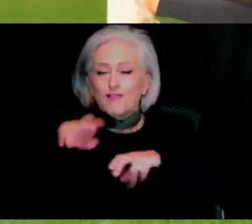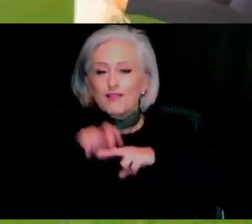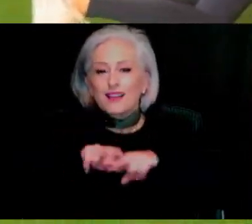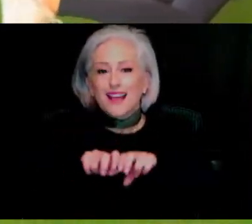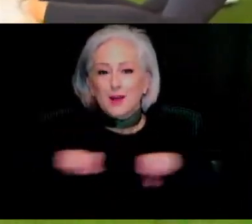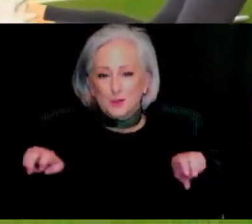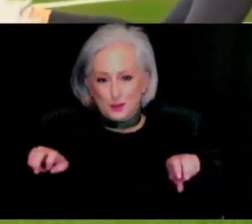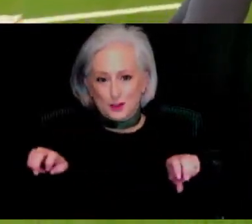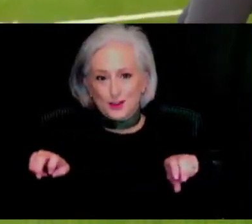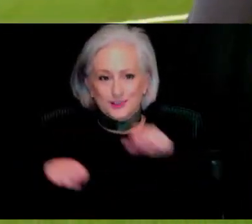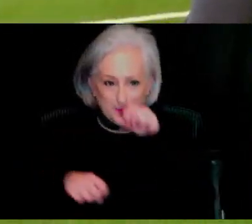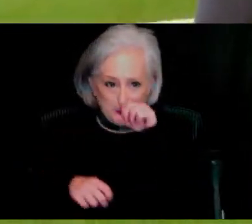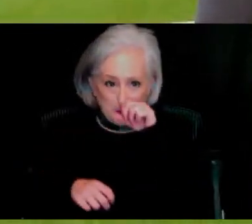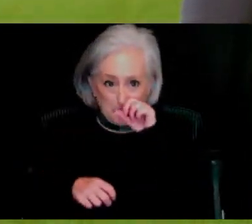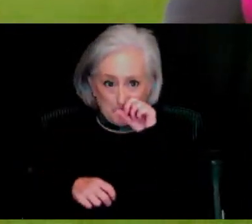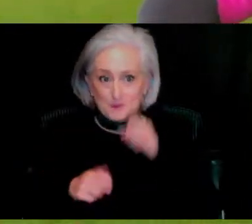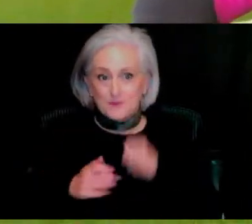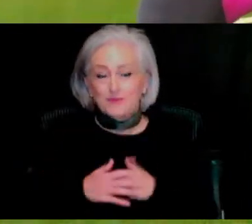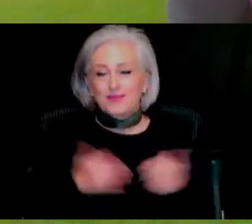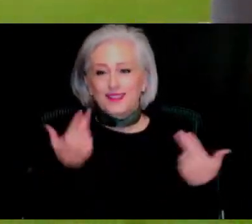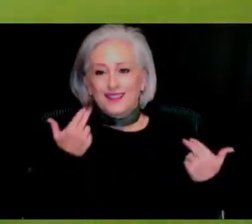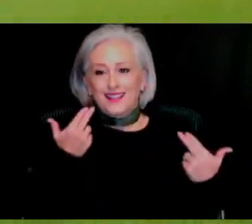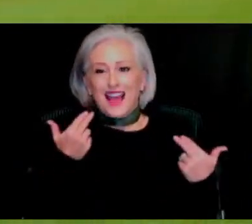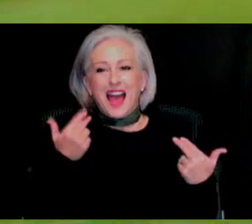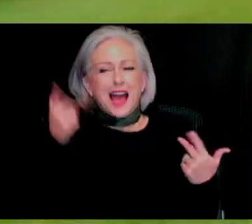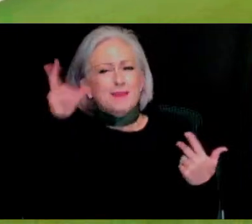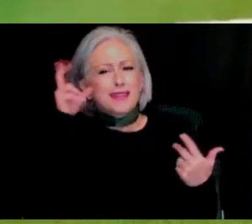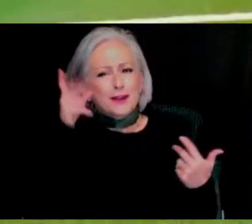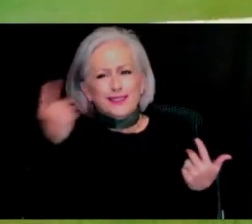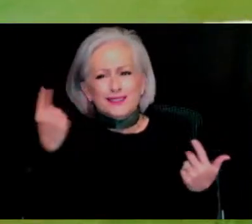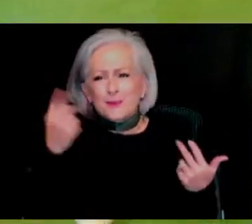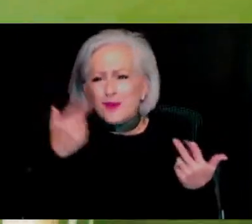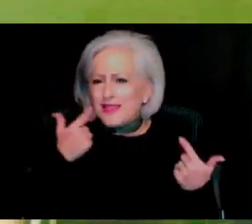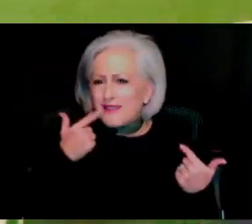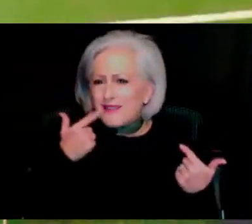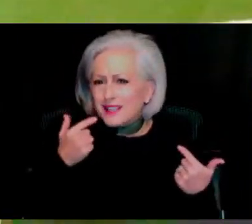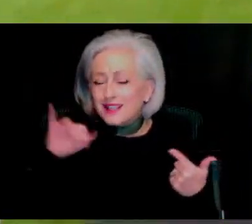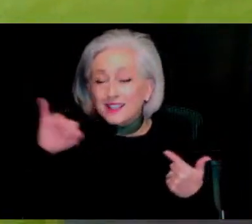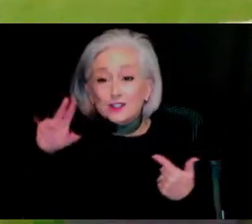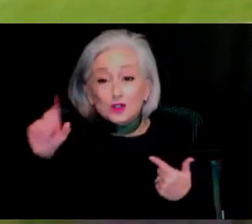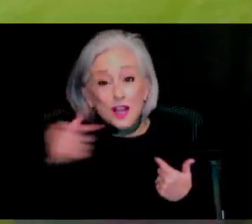And coming. I hear laughter. Is Jess laughing at me?